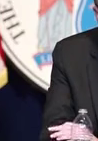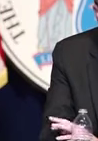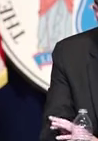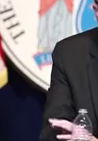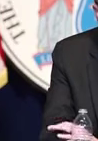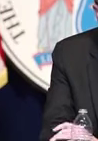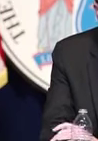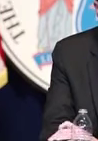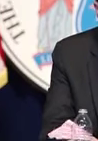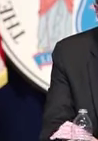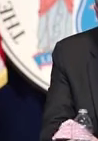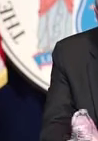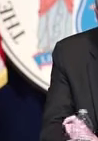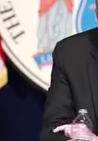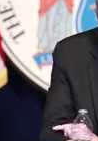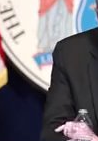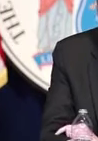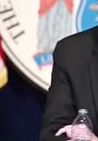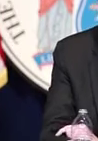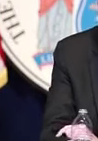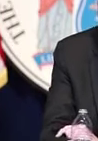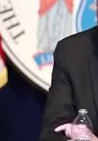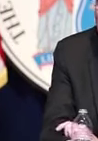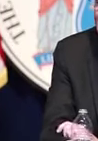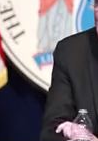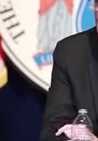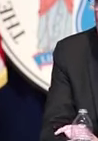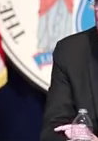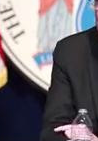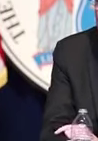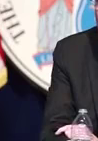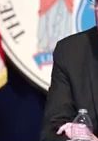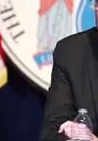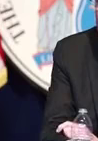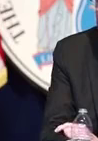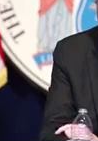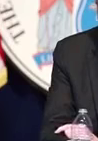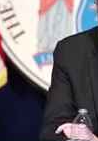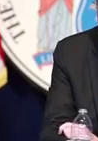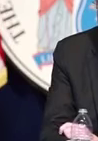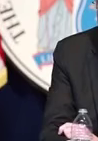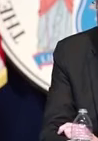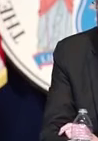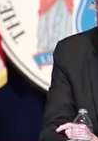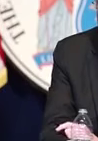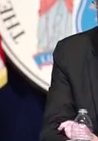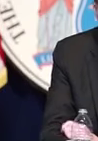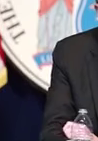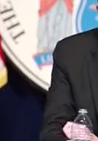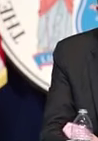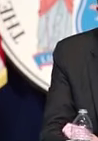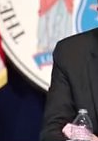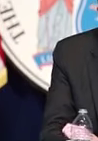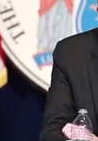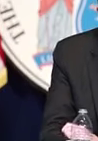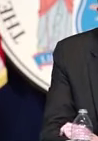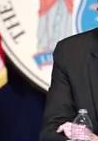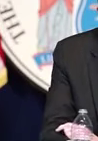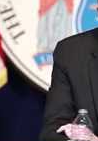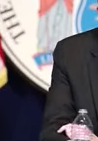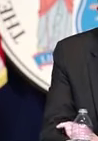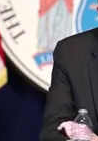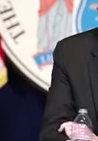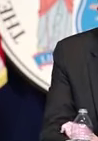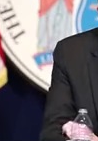2,443 members, blessed members of our New Jersey family. To put that in perspective, that is more than